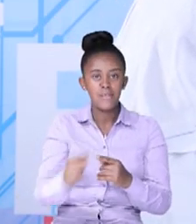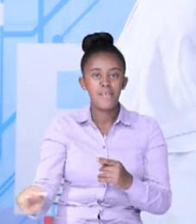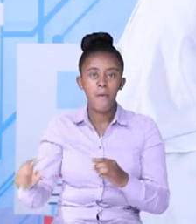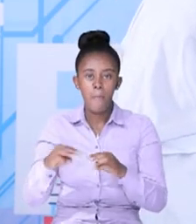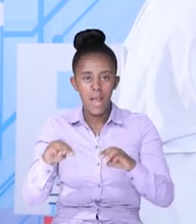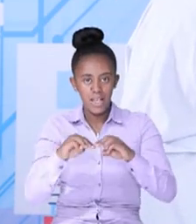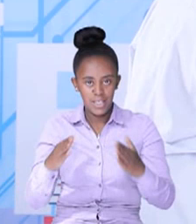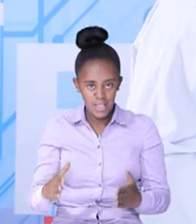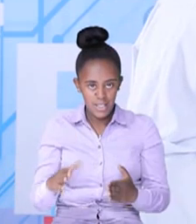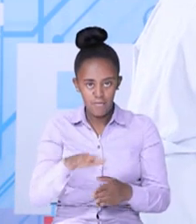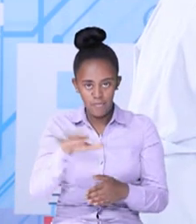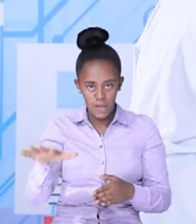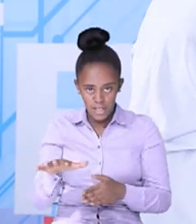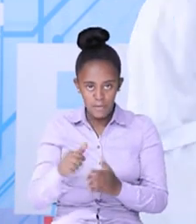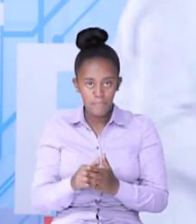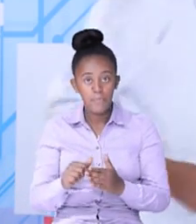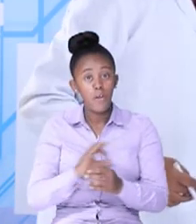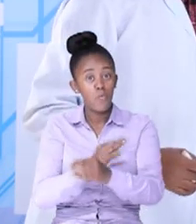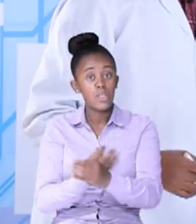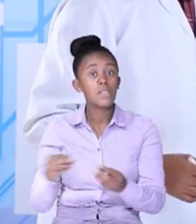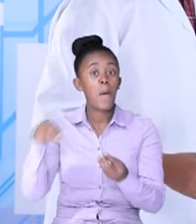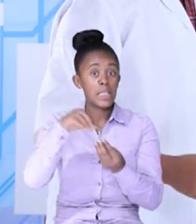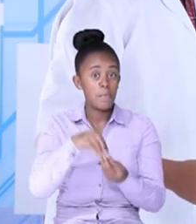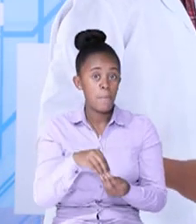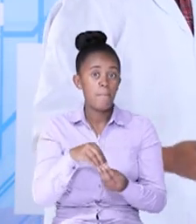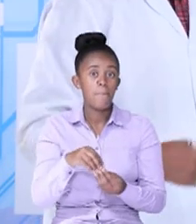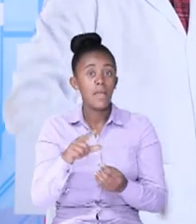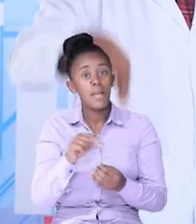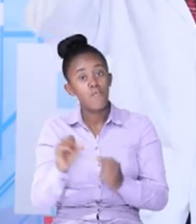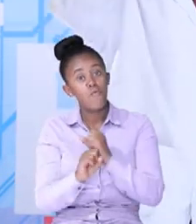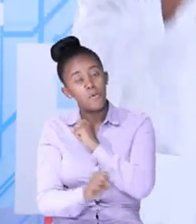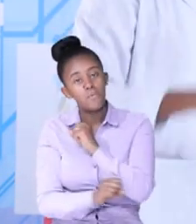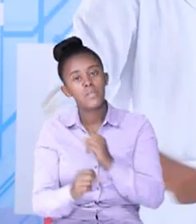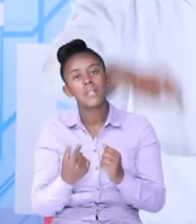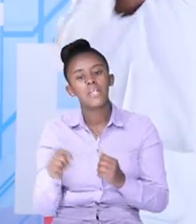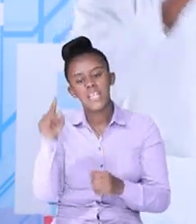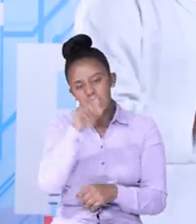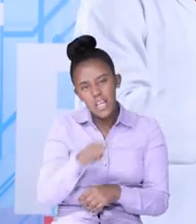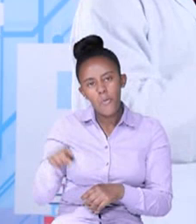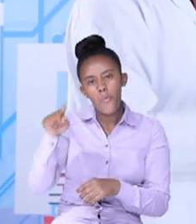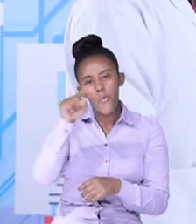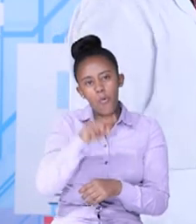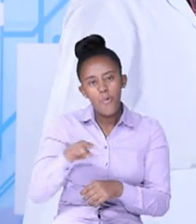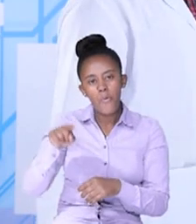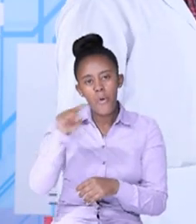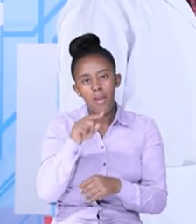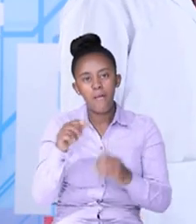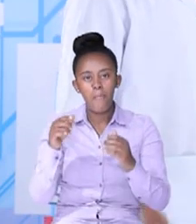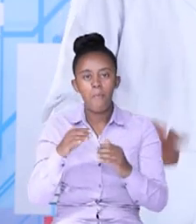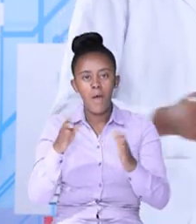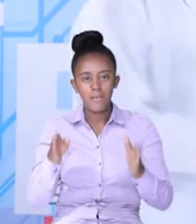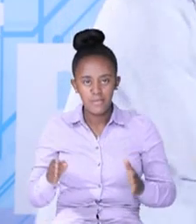field, the force is maximum. The force is maximum and forms a circular path. It forms a circular